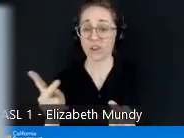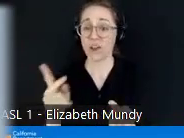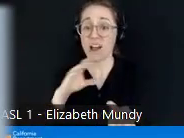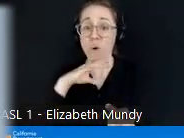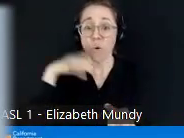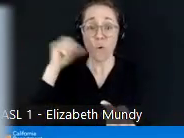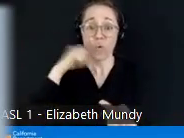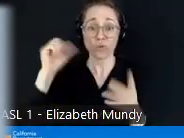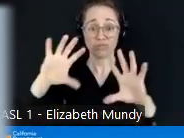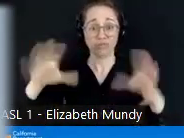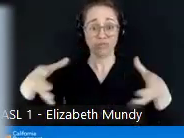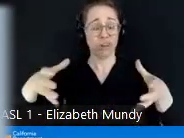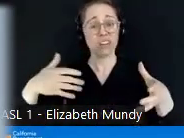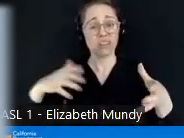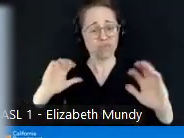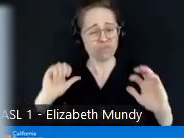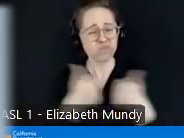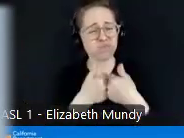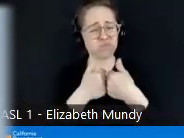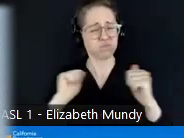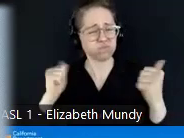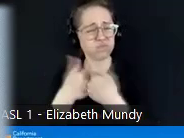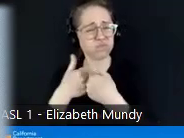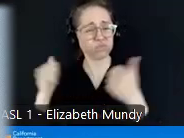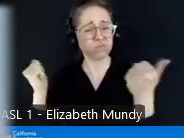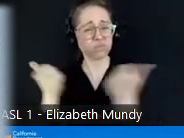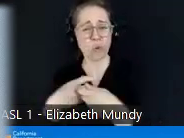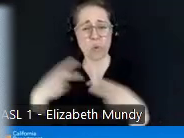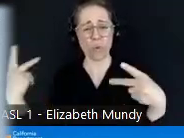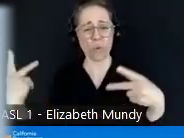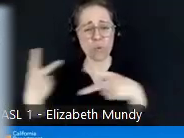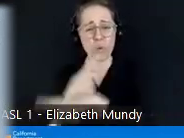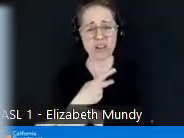elders increasing over time as we all